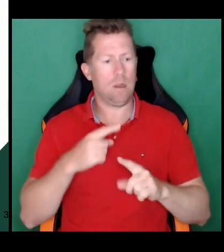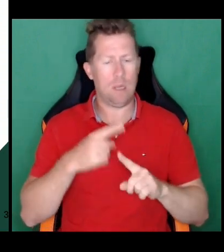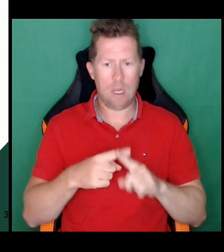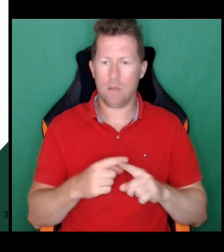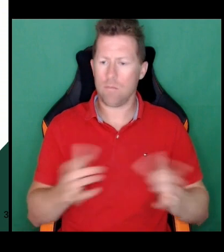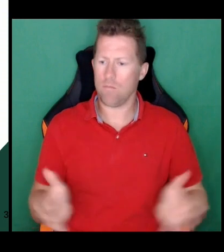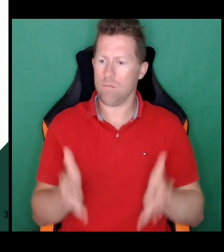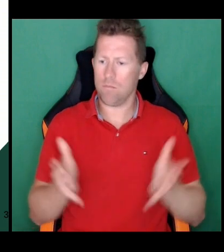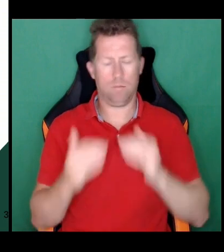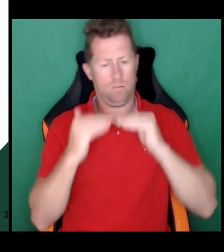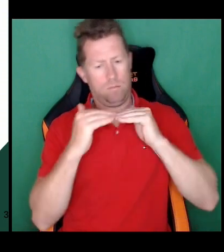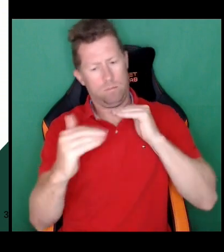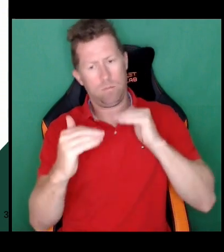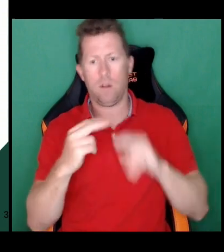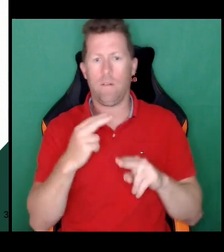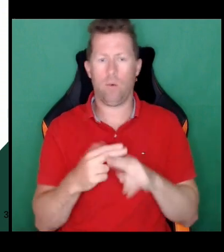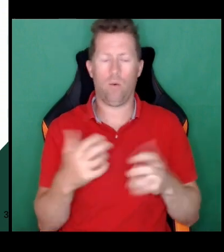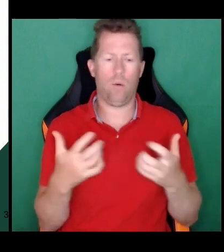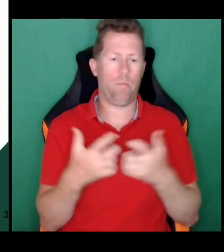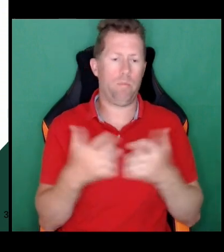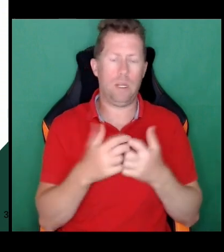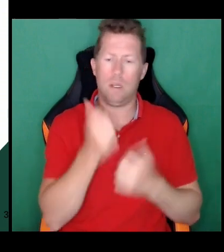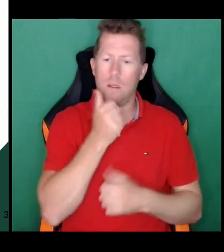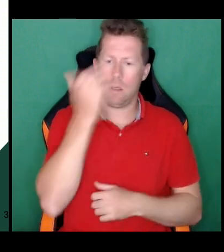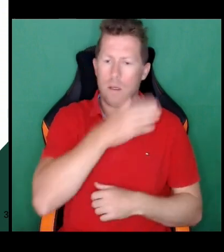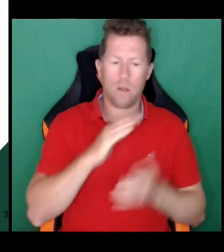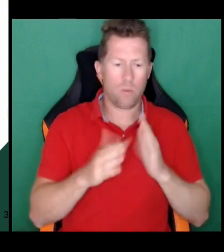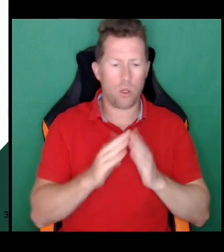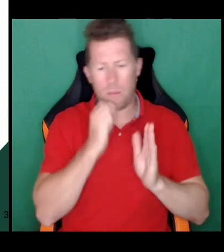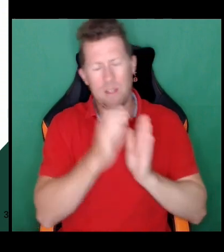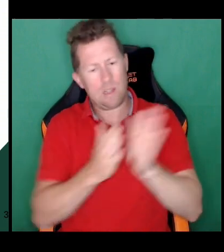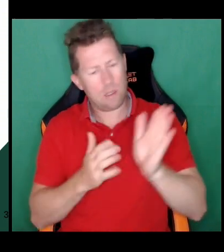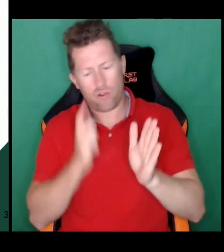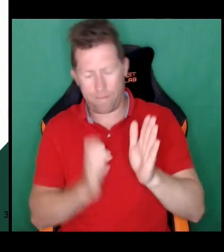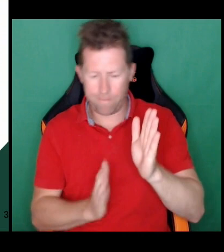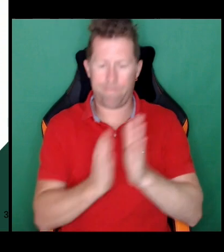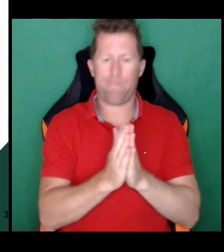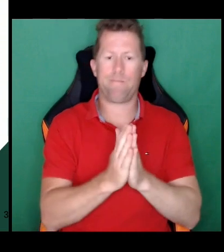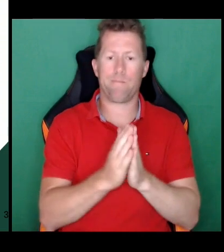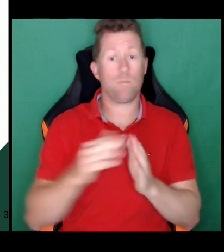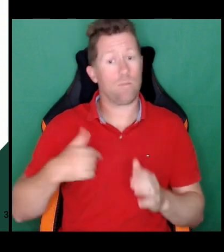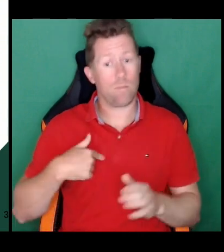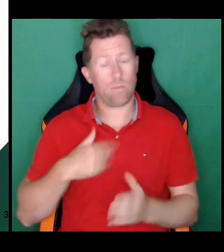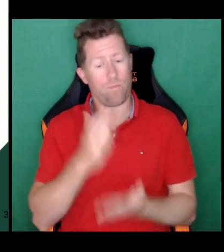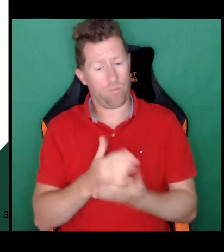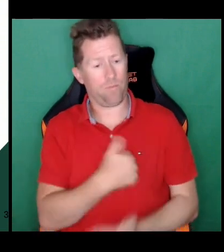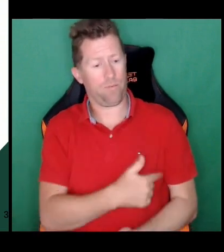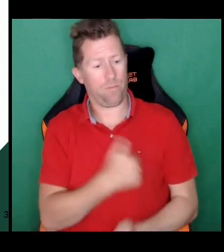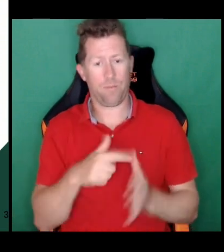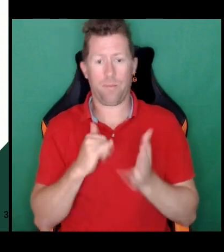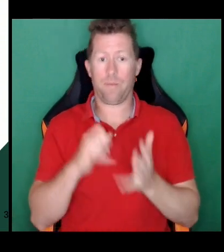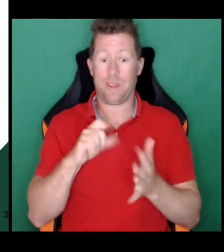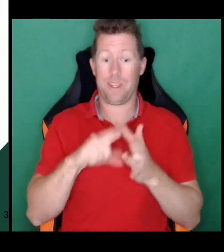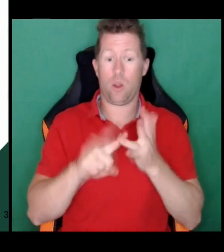health inequities that face so many First Nations communities and leaders across the country. And I certainly commit as CEO of VicHealth